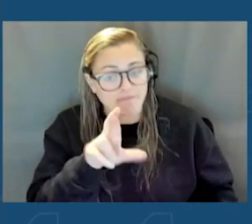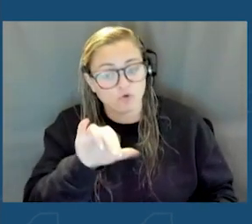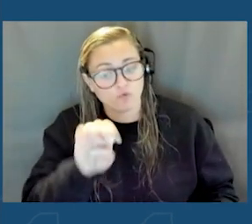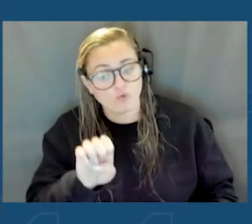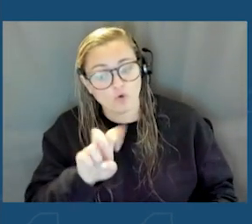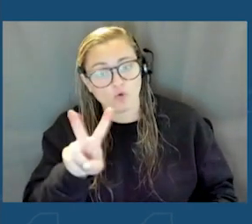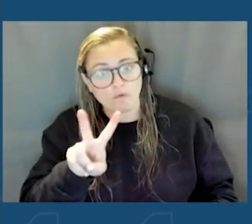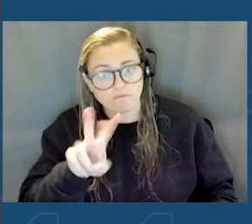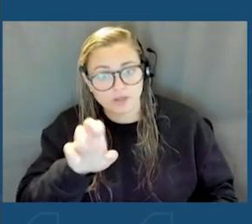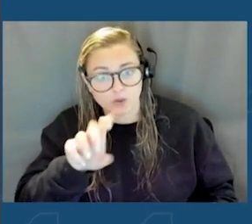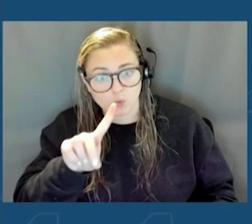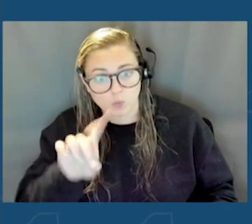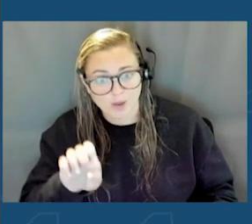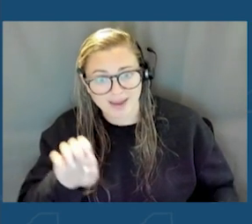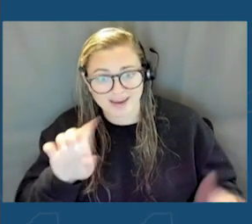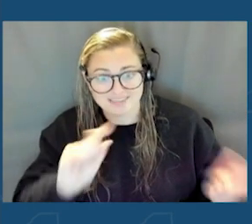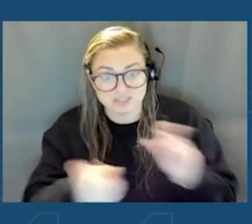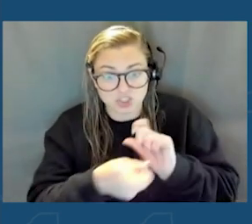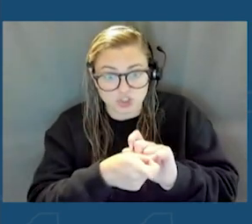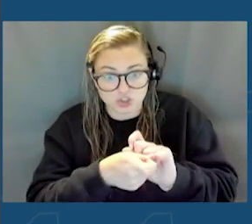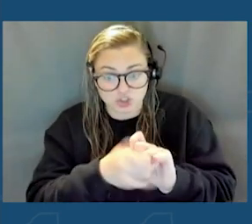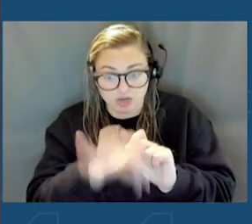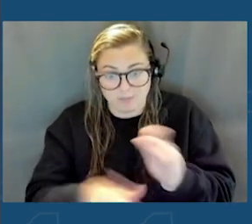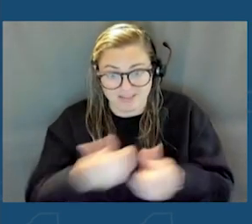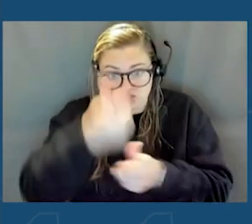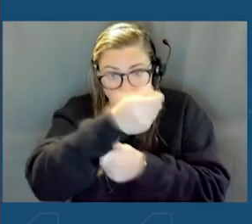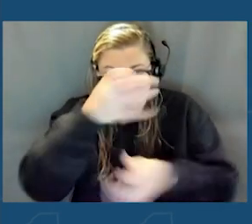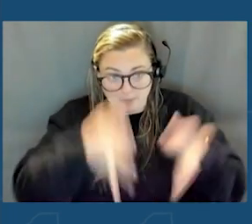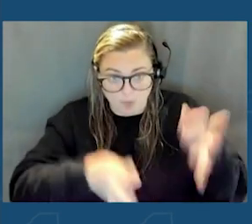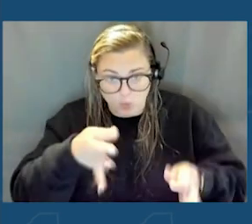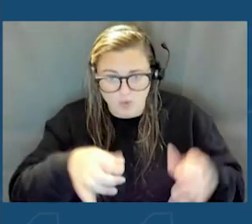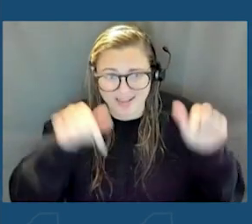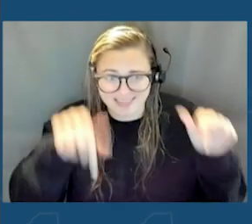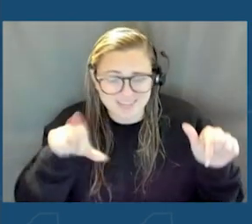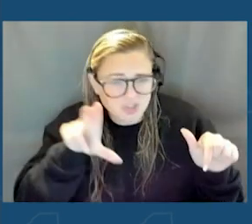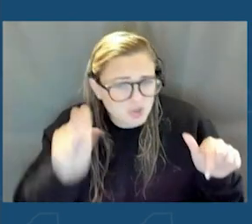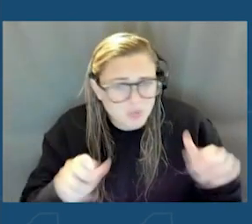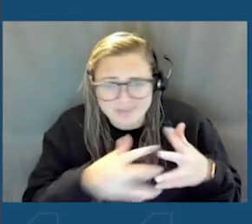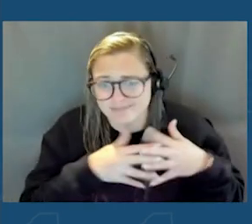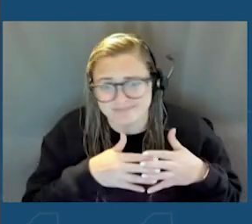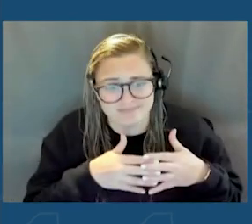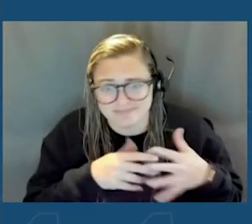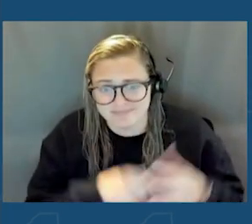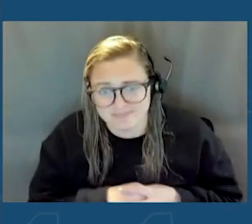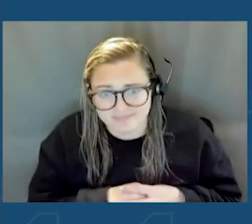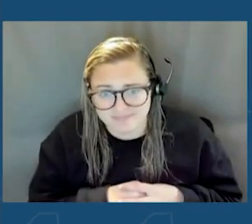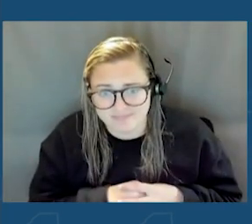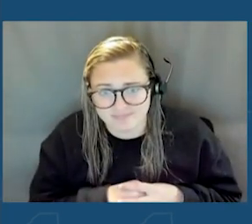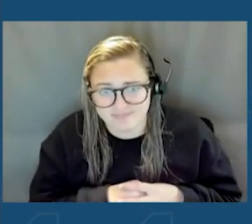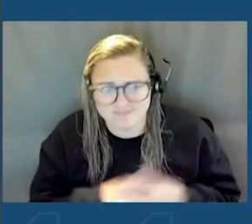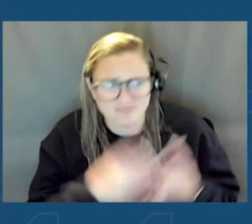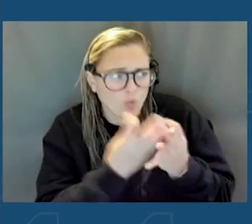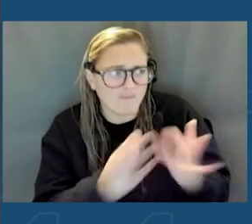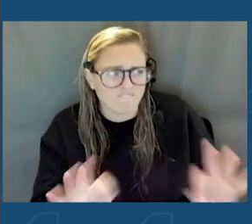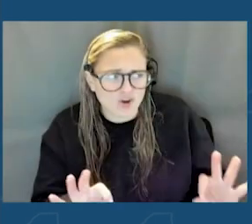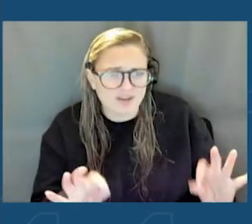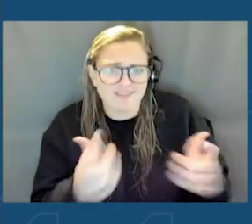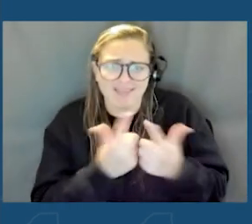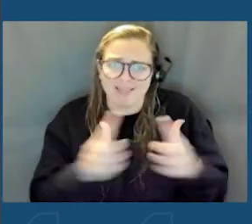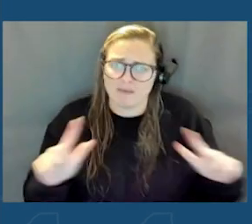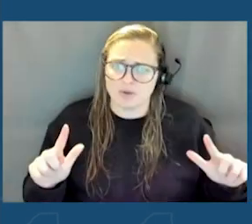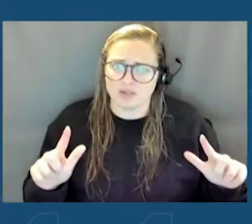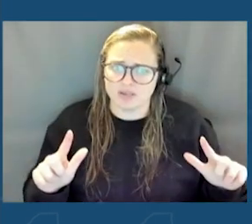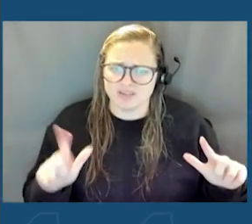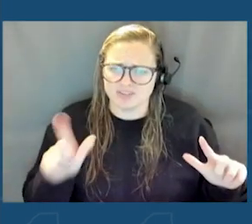is overturned by the Supreme Court. This is the United States of America, where freedom and liberty are supposed